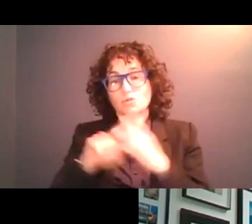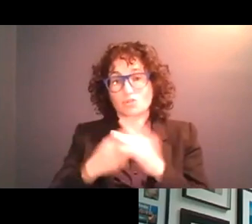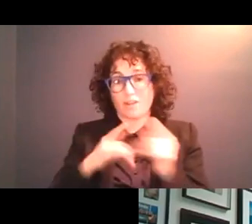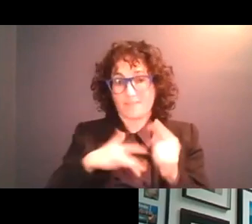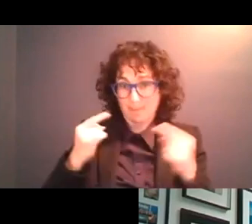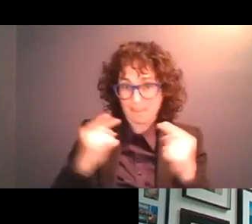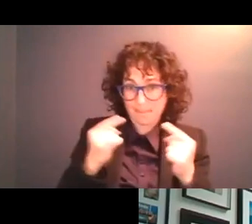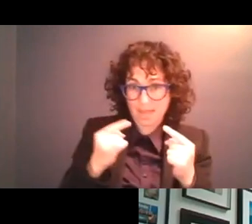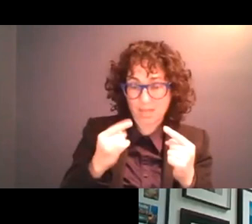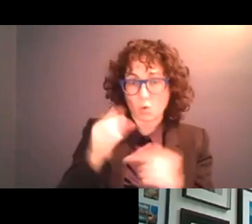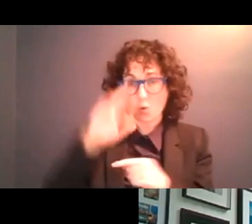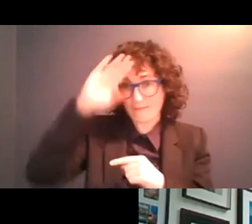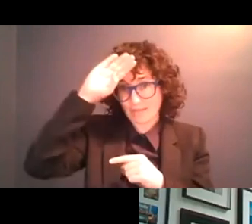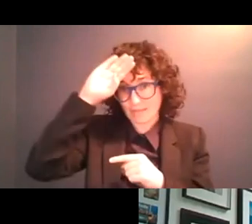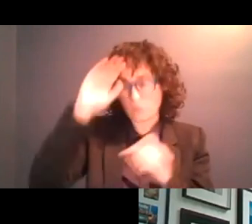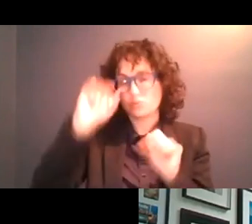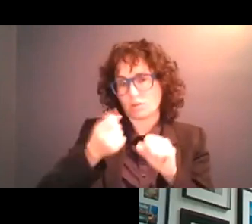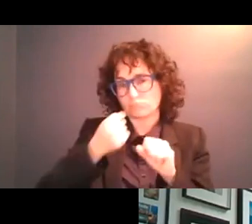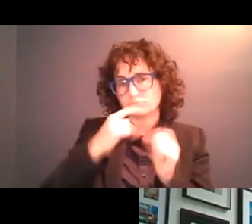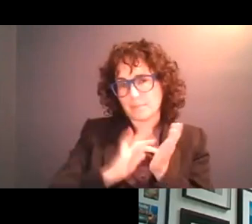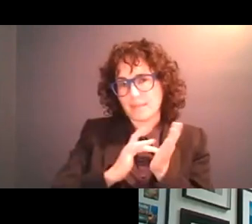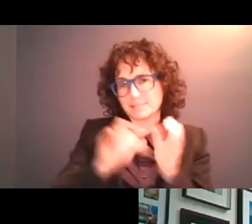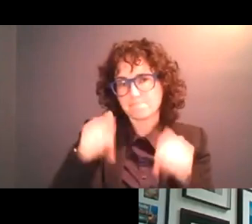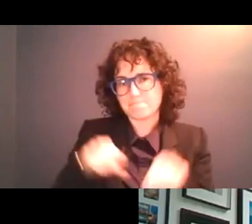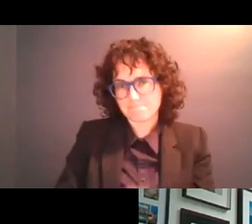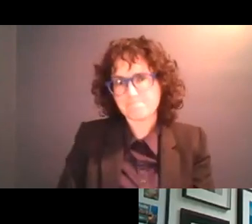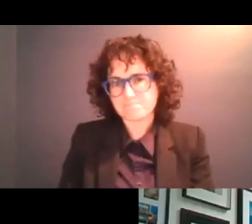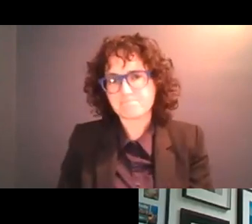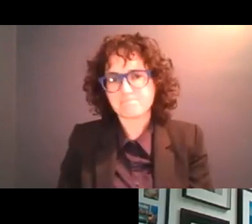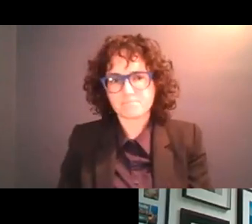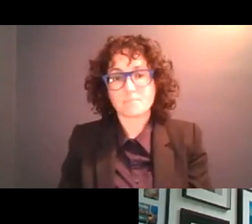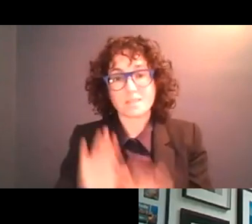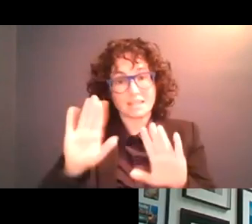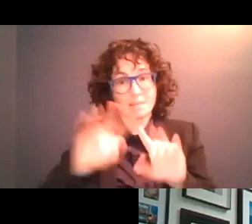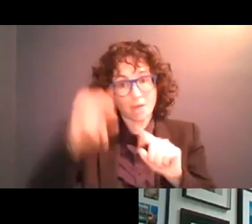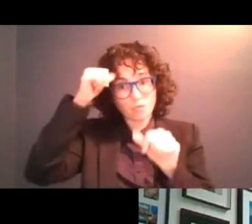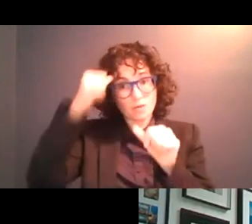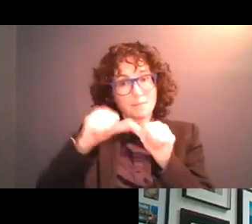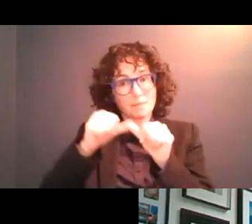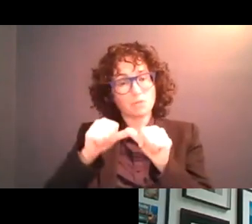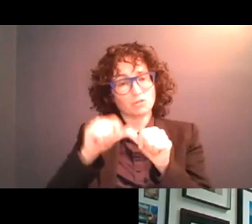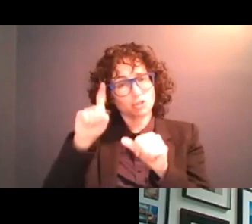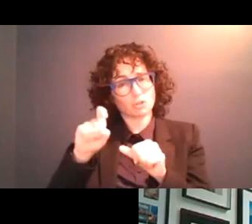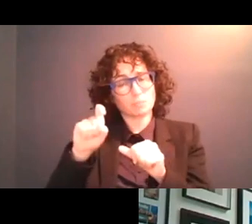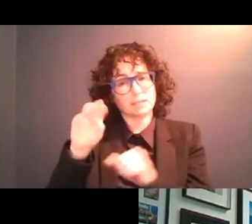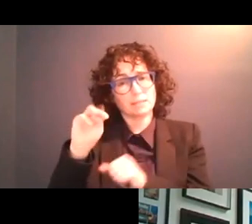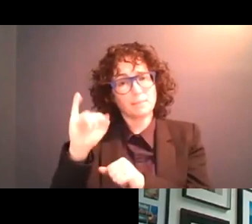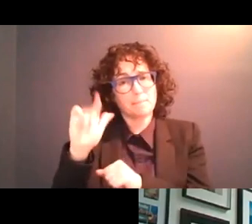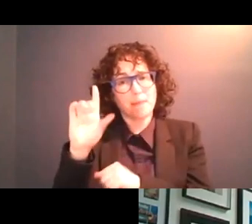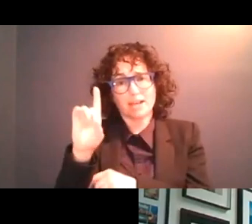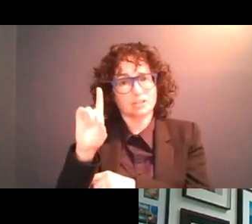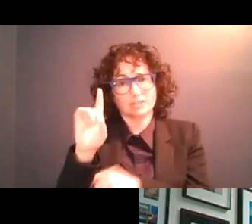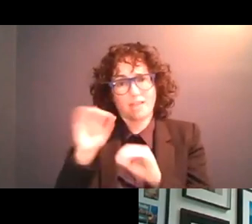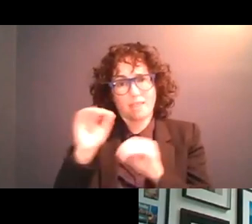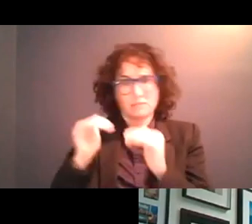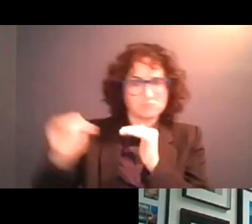bit of fever if you develop any of those as part of it. But remember, the symptoms are mild, nothing that is too much. It should